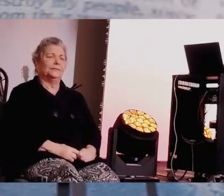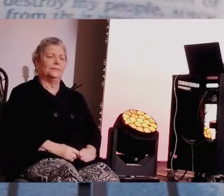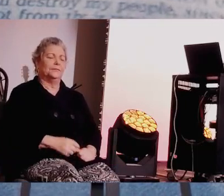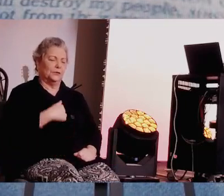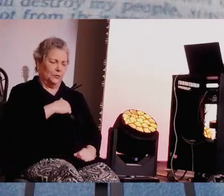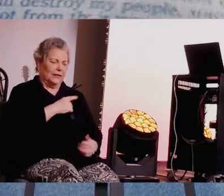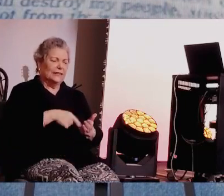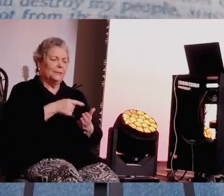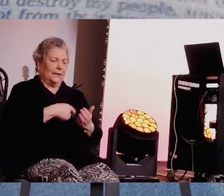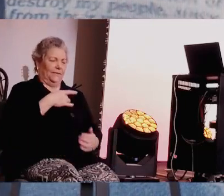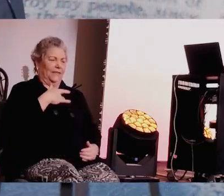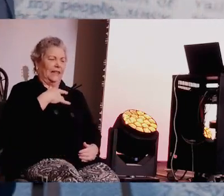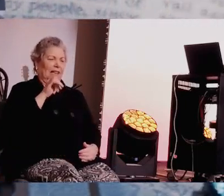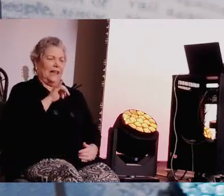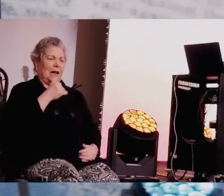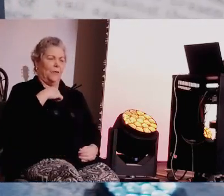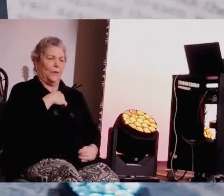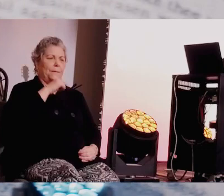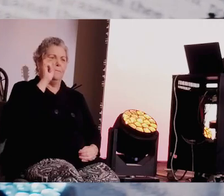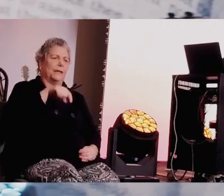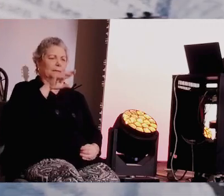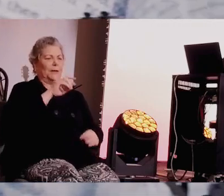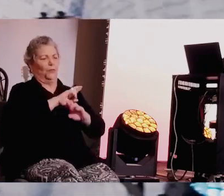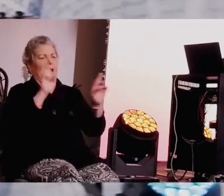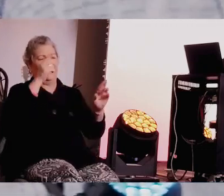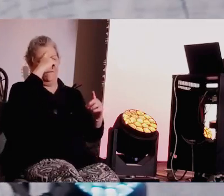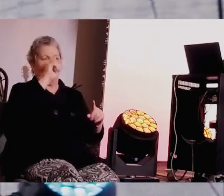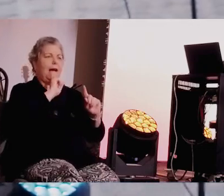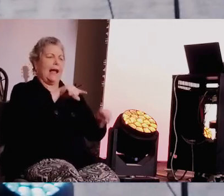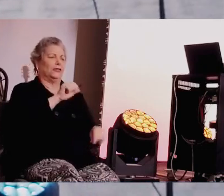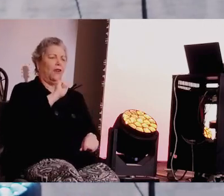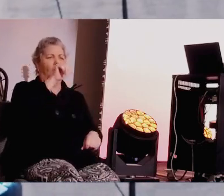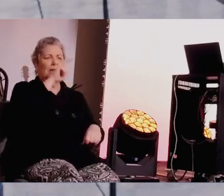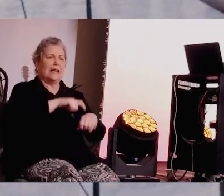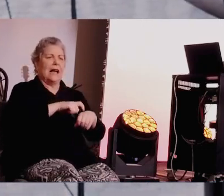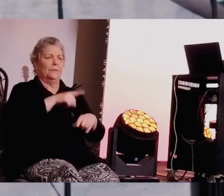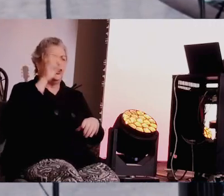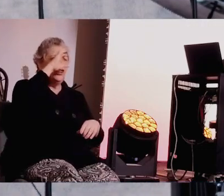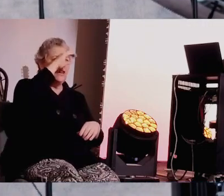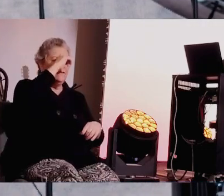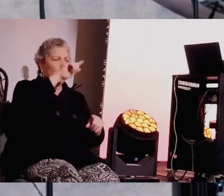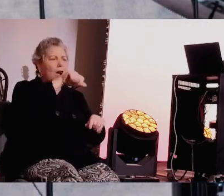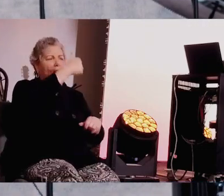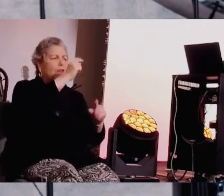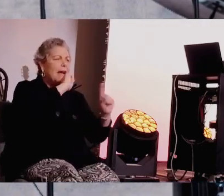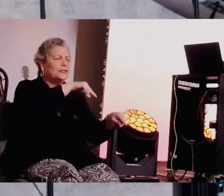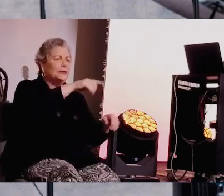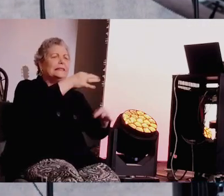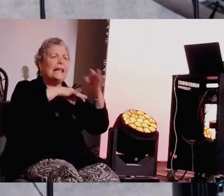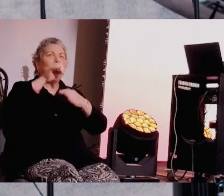We sometimes feel like on this side we got to be ready for the answer all the time. And you're saying, you're looking for some other answer other than Jesus.